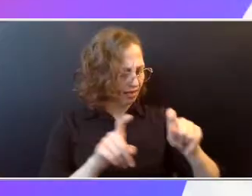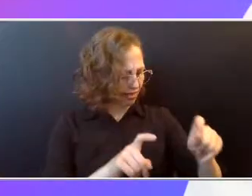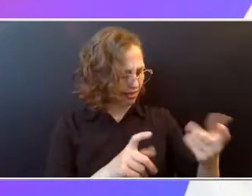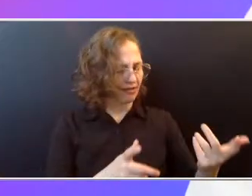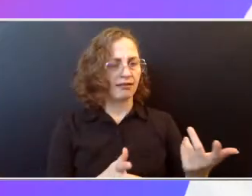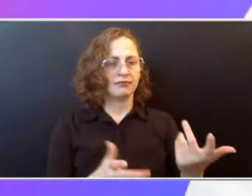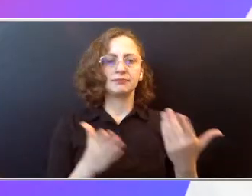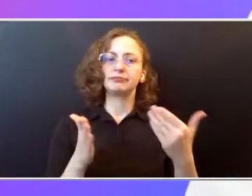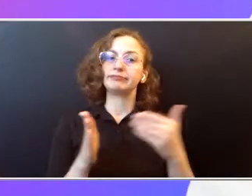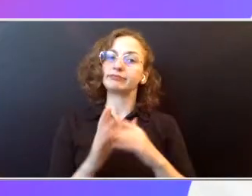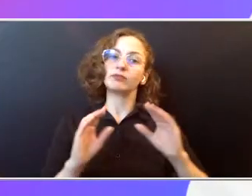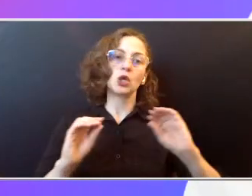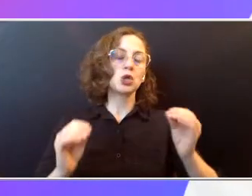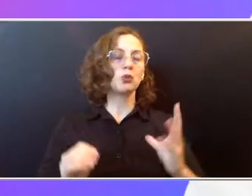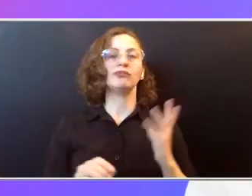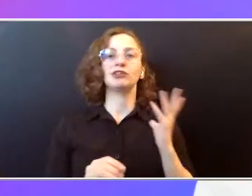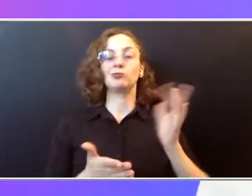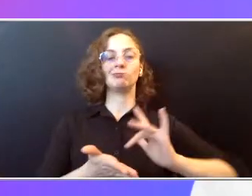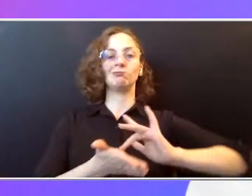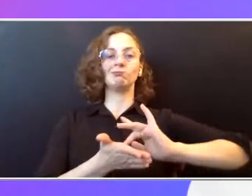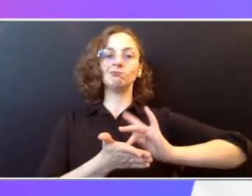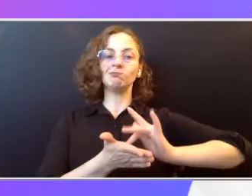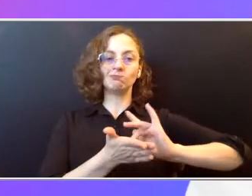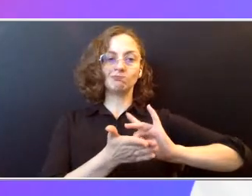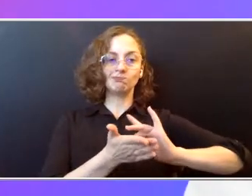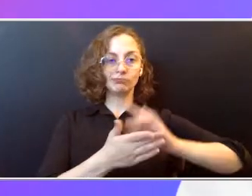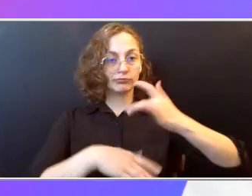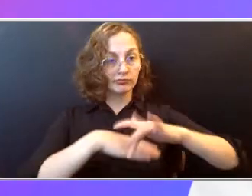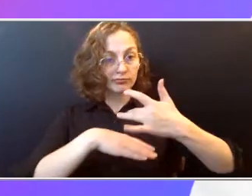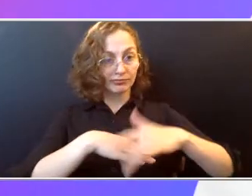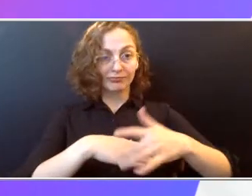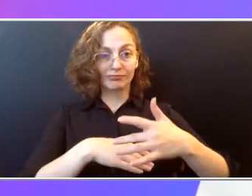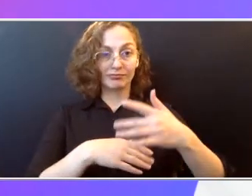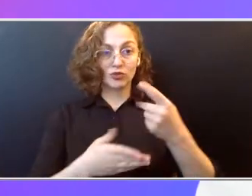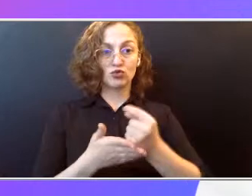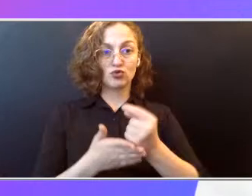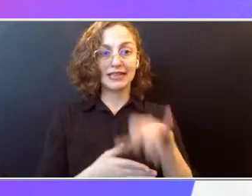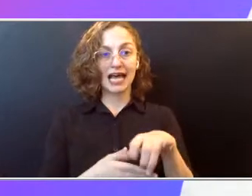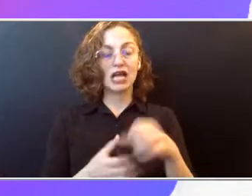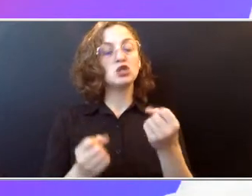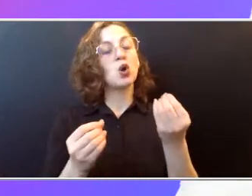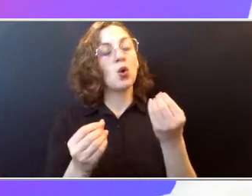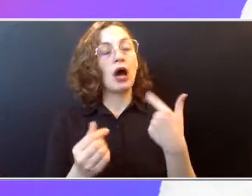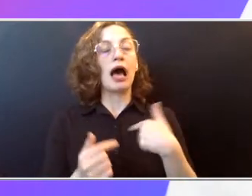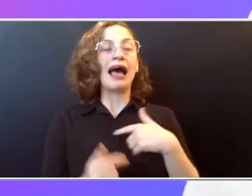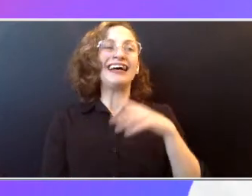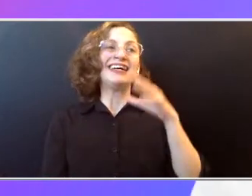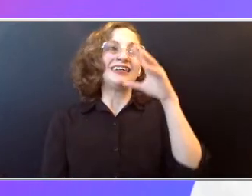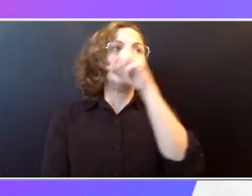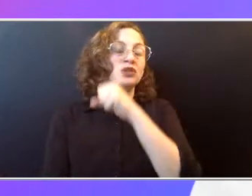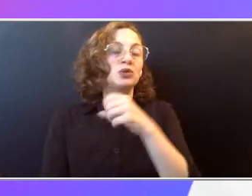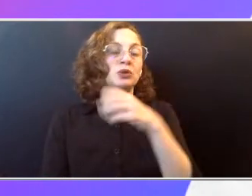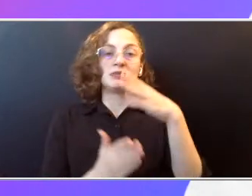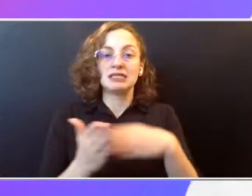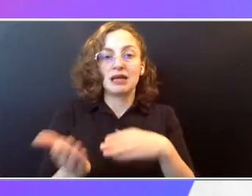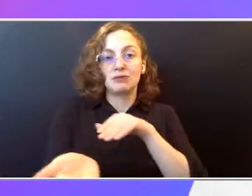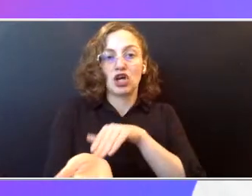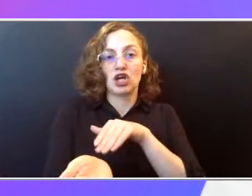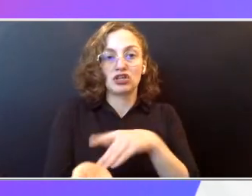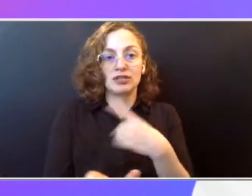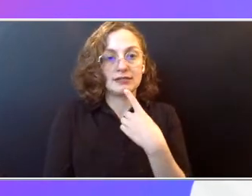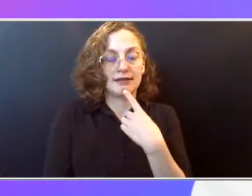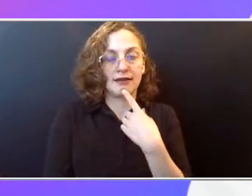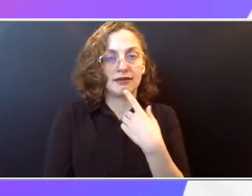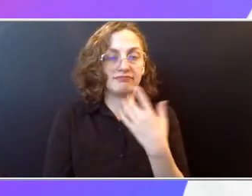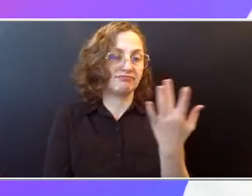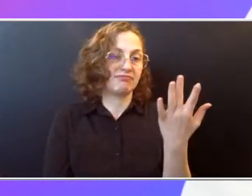drugs presently approved for it. So some physicians, I'm assuming, says, why should I measure something I can't do anything about? But